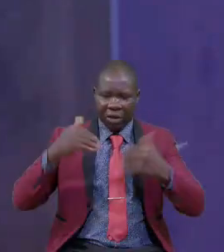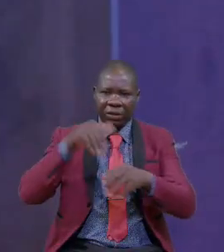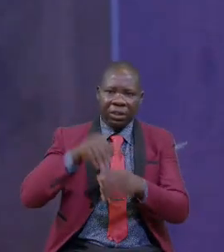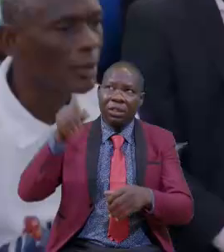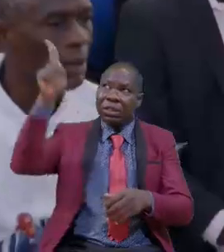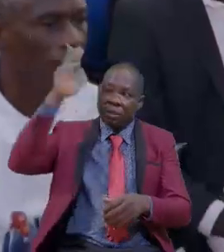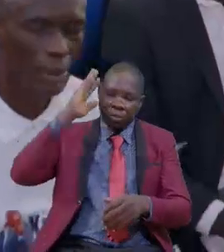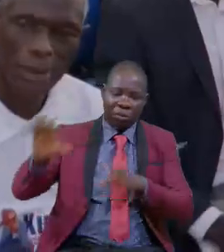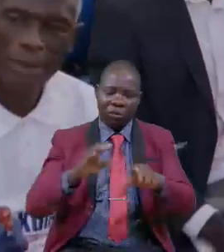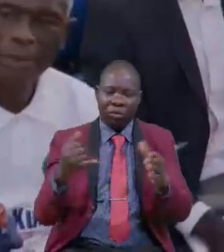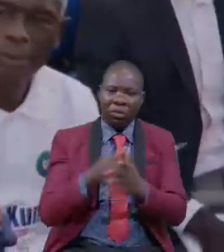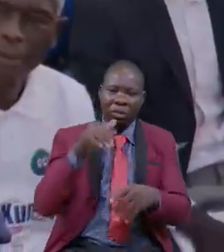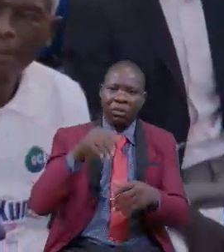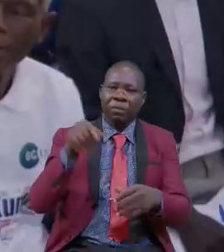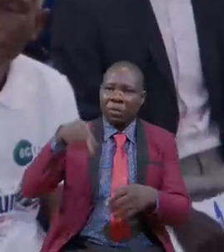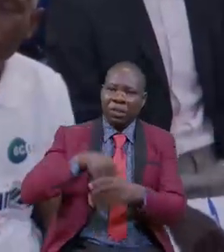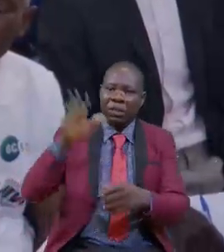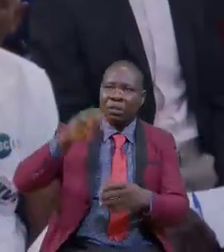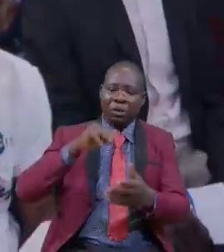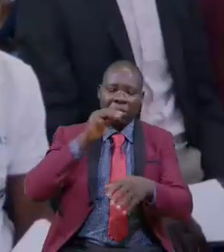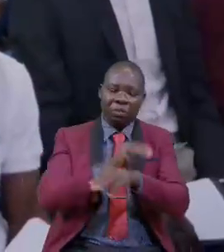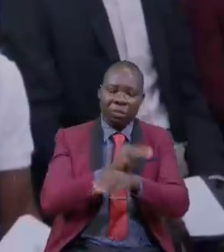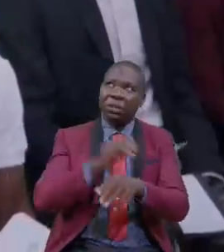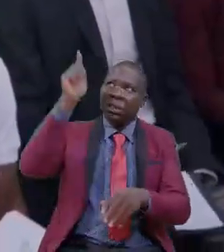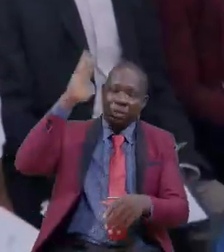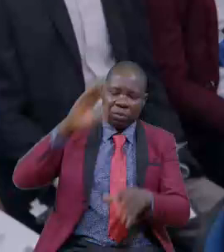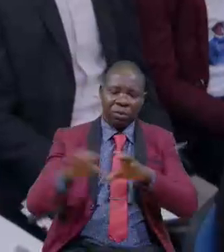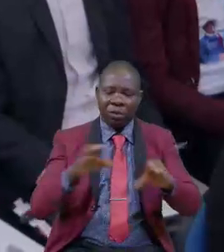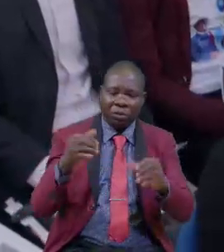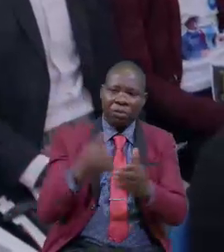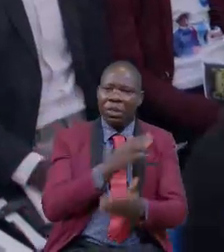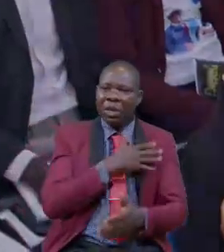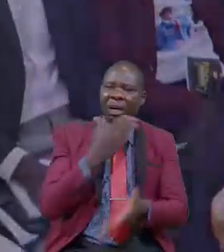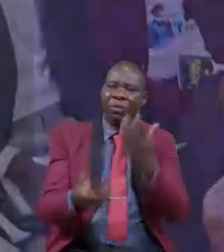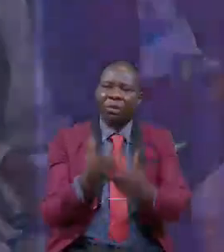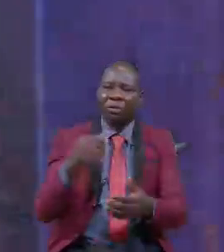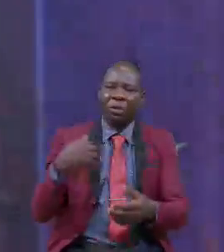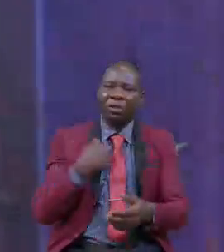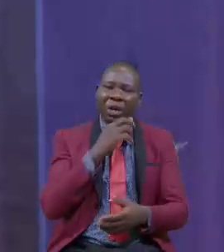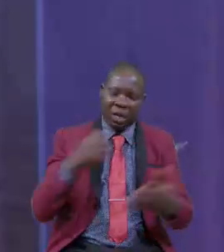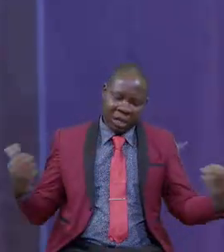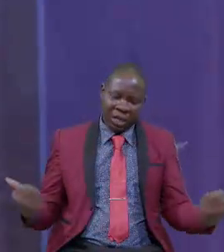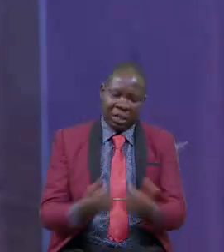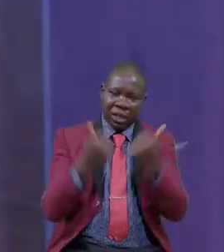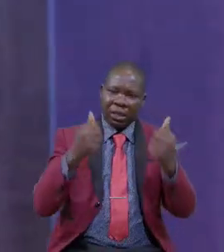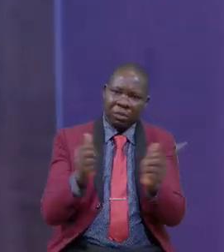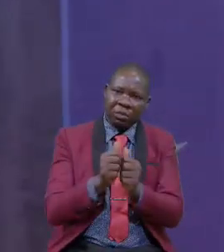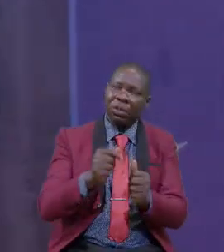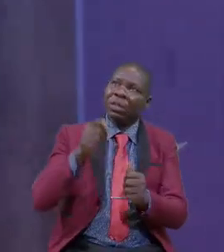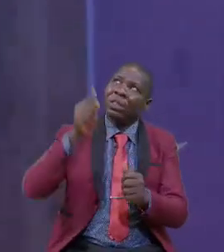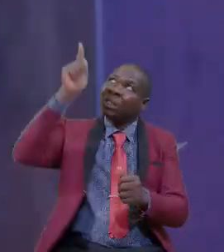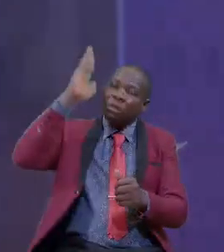will do it. Amen. Anything you are confronted with, it will show you how to make use of